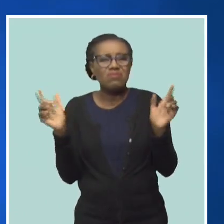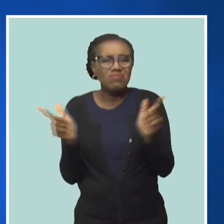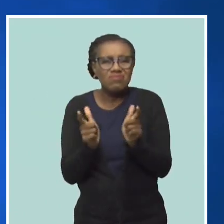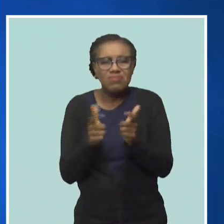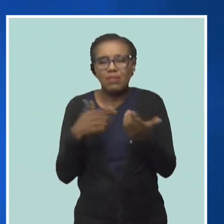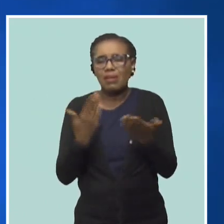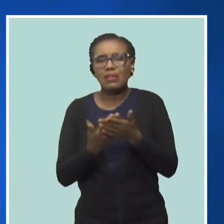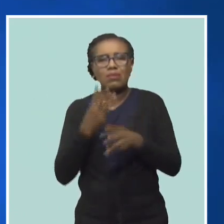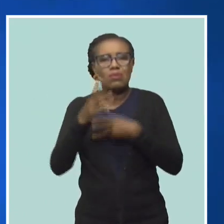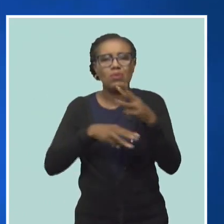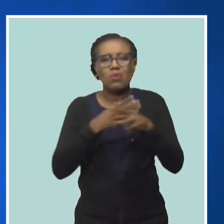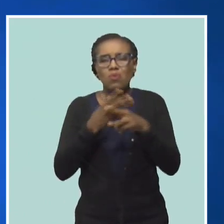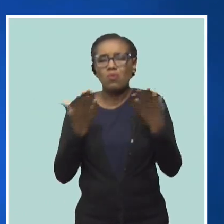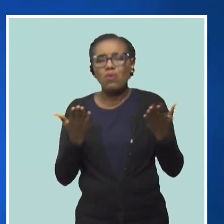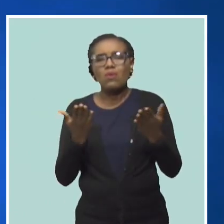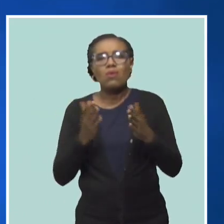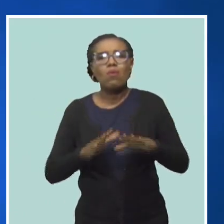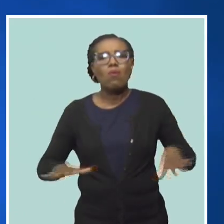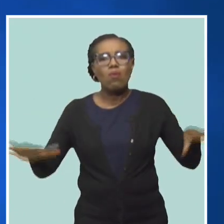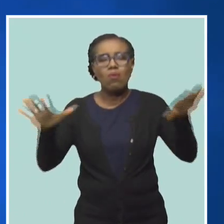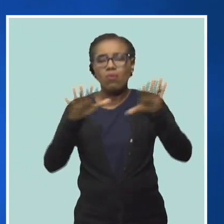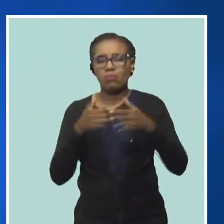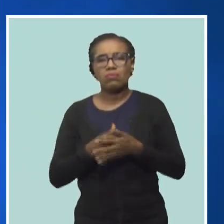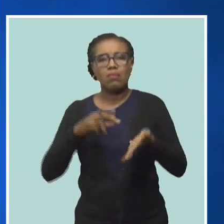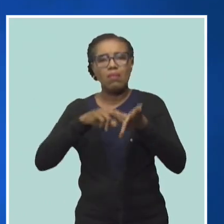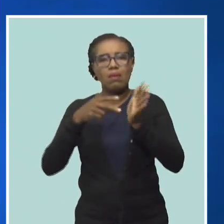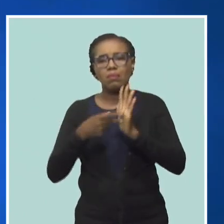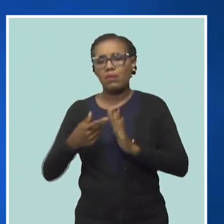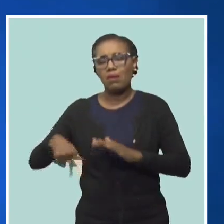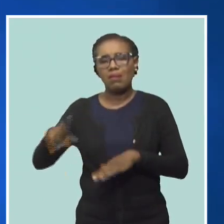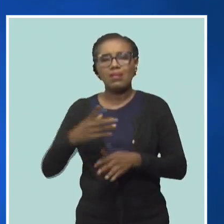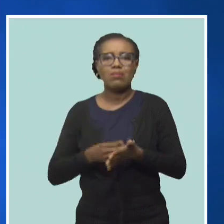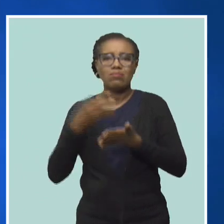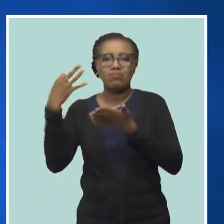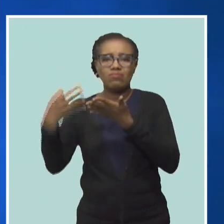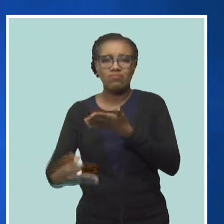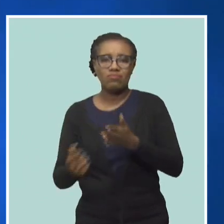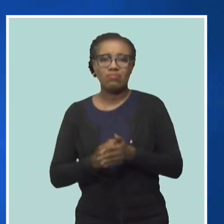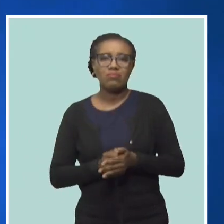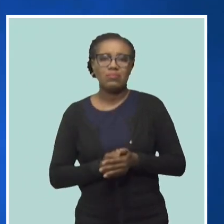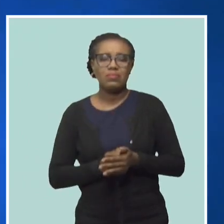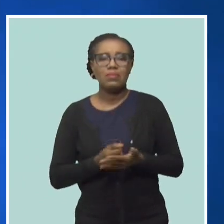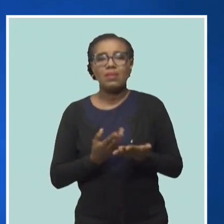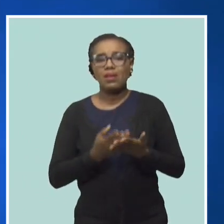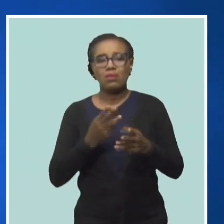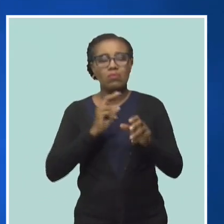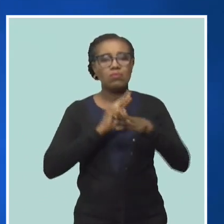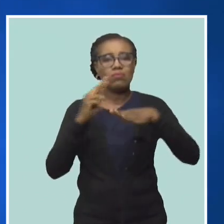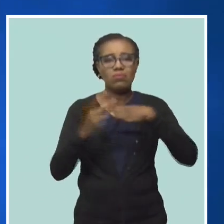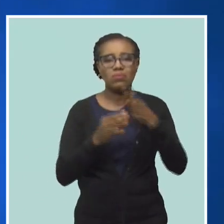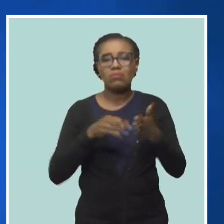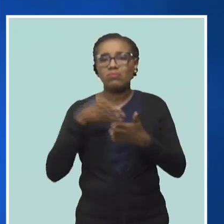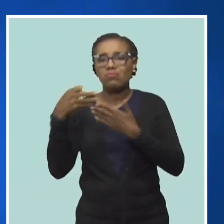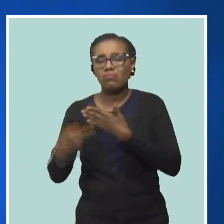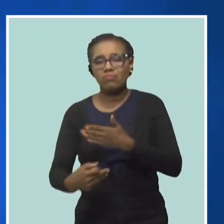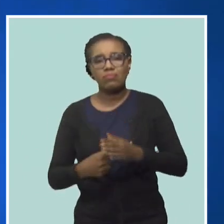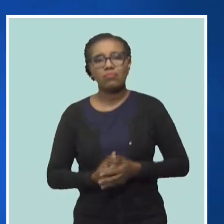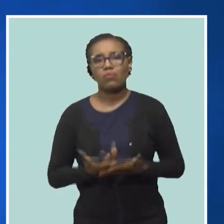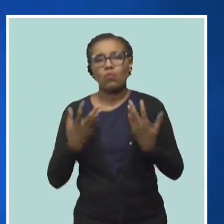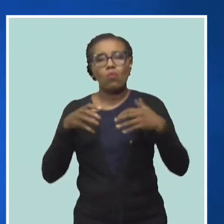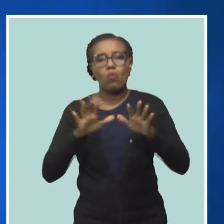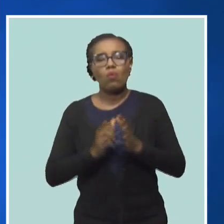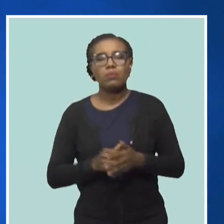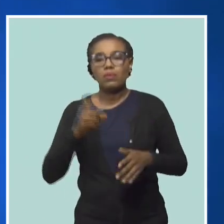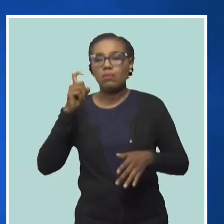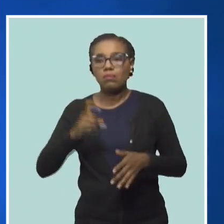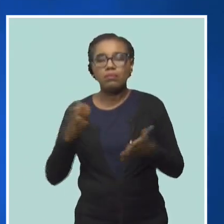construct. To do so will fail its graduate and fail the region. We must continue to engage the world and